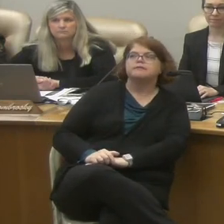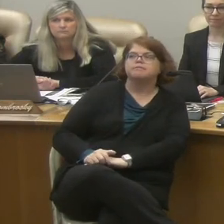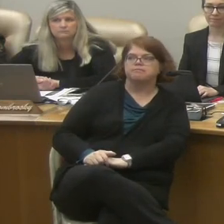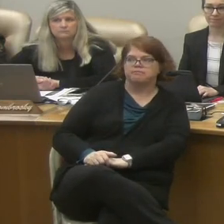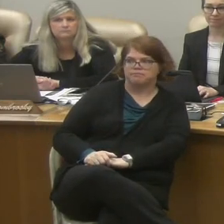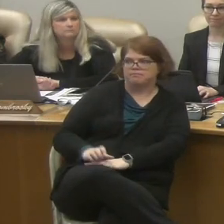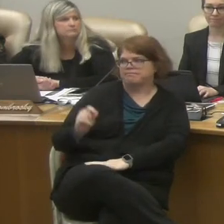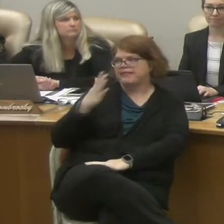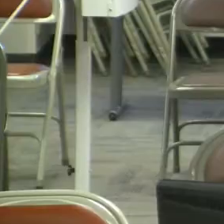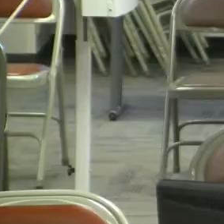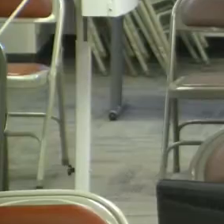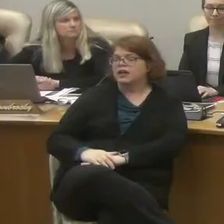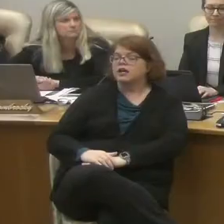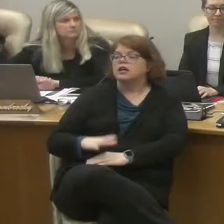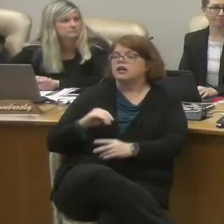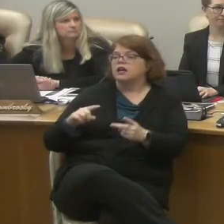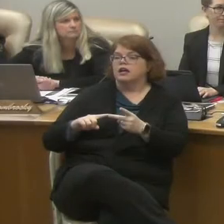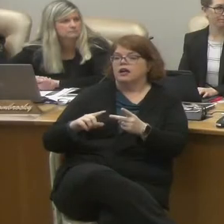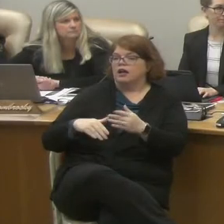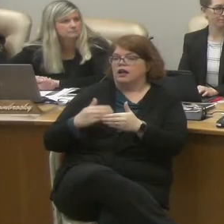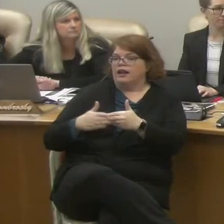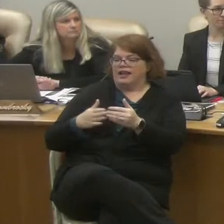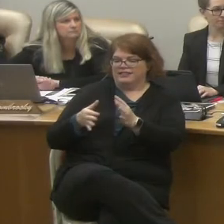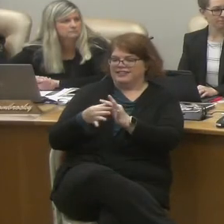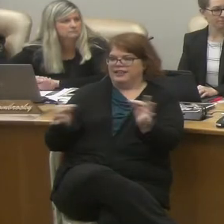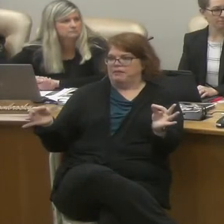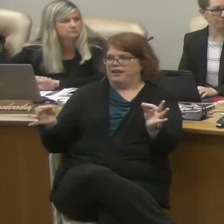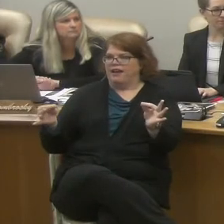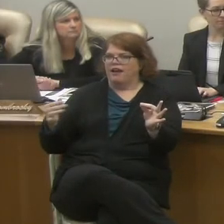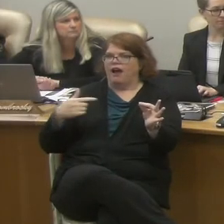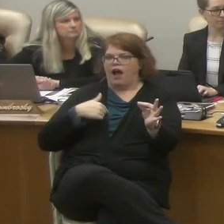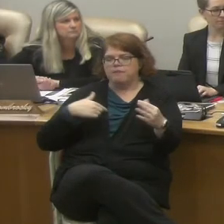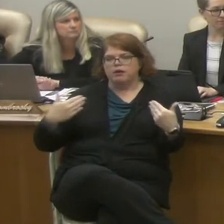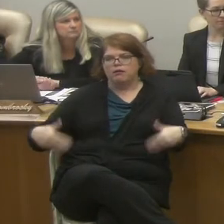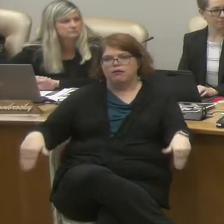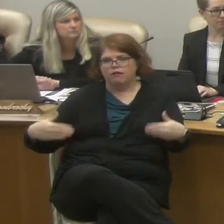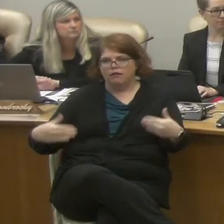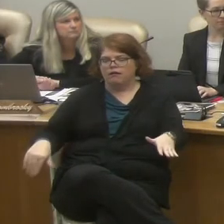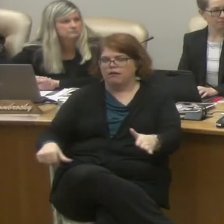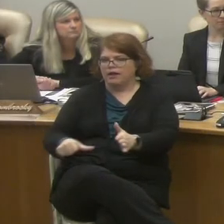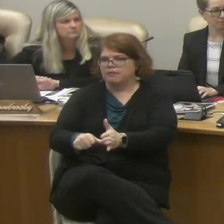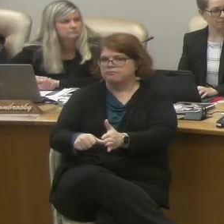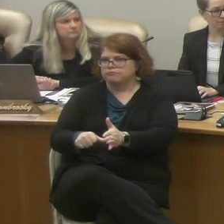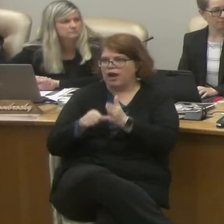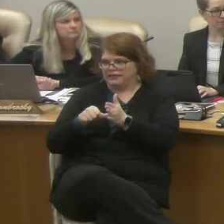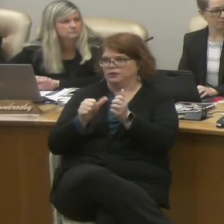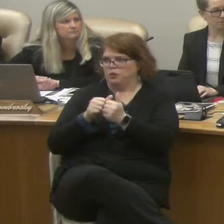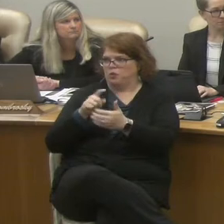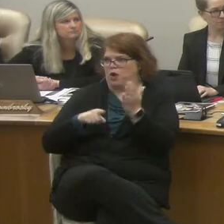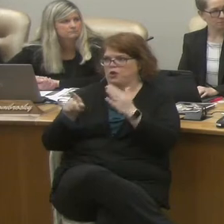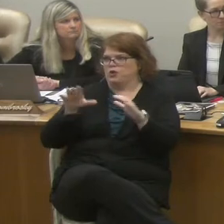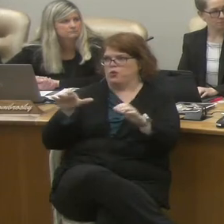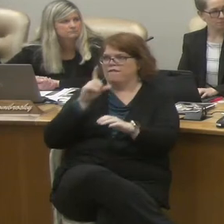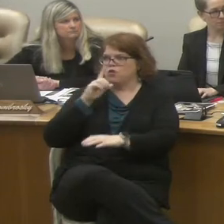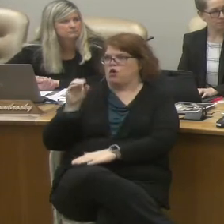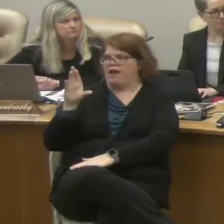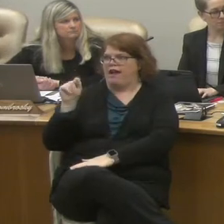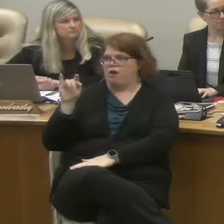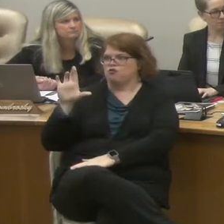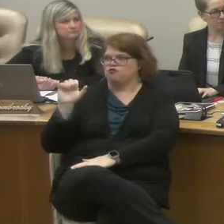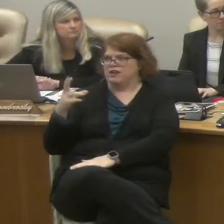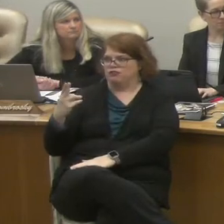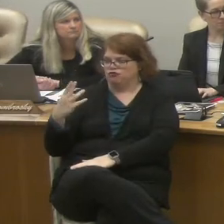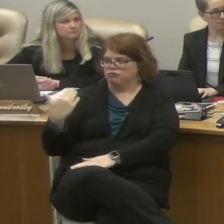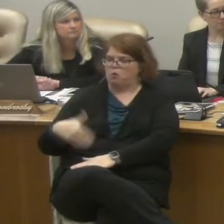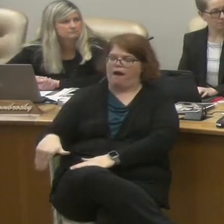correct thank you now the next thing is a statement I am very impressed with what you're doing for outreach